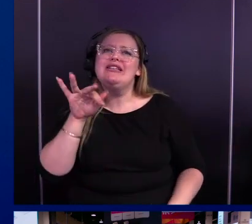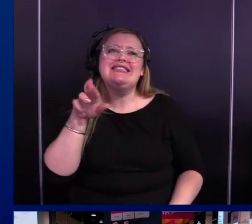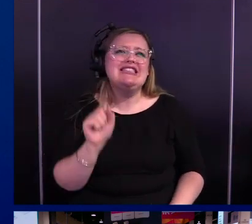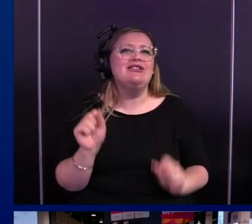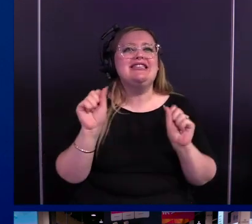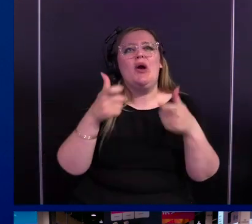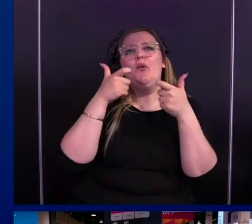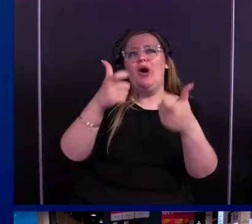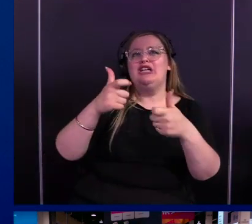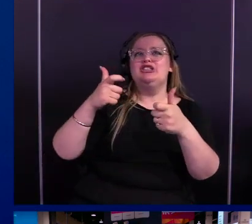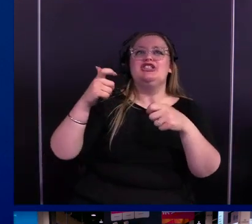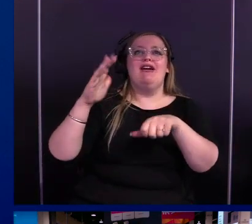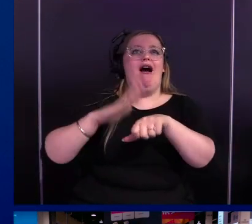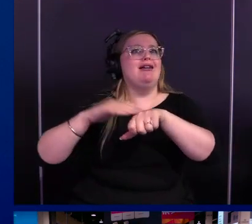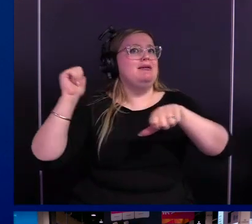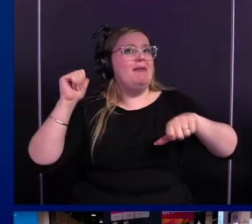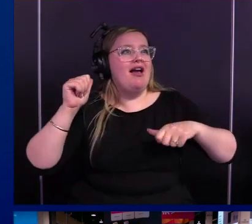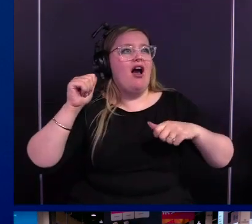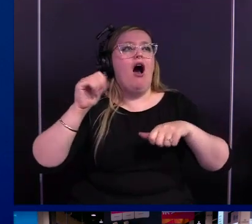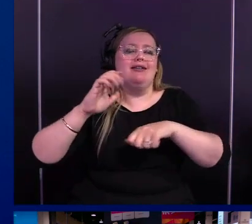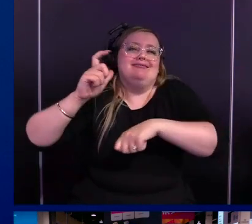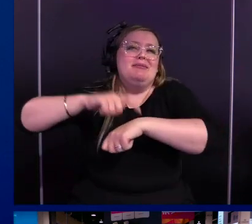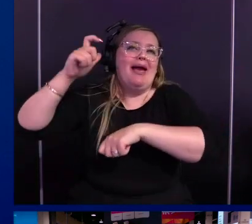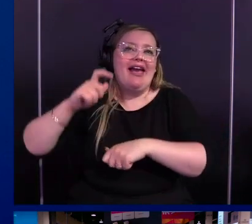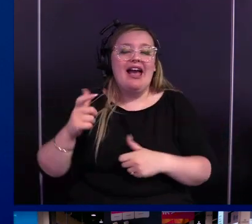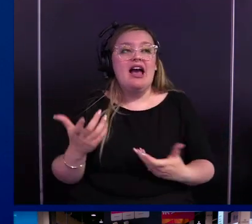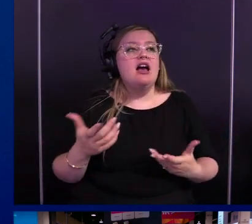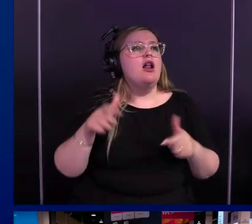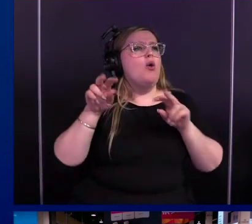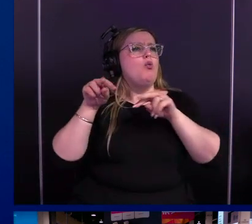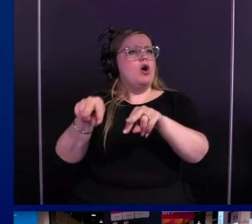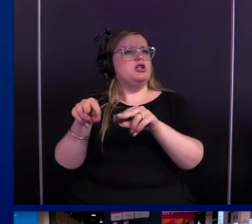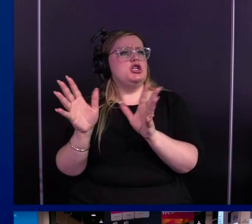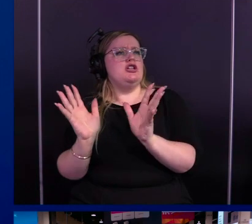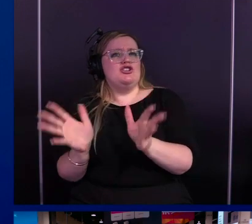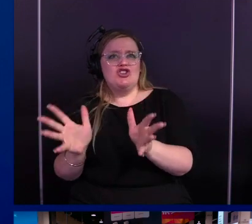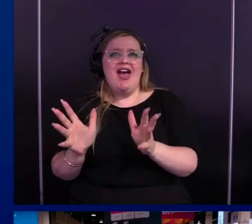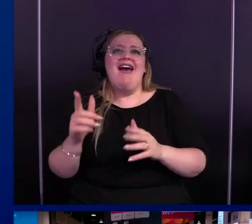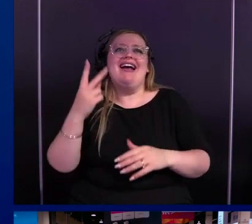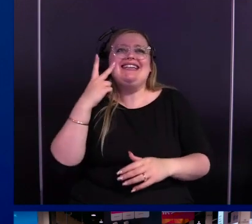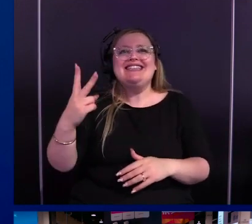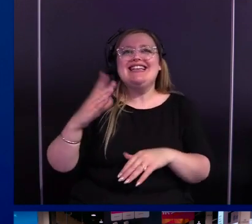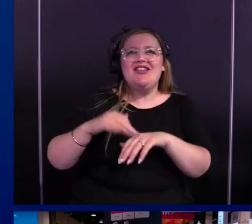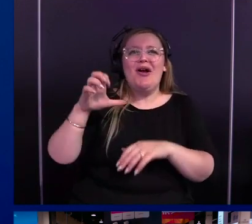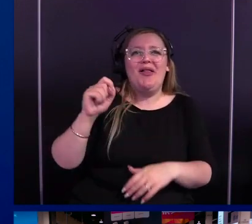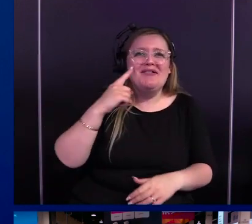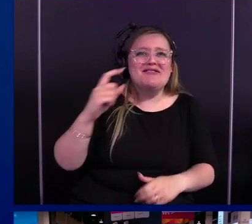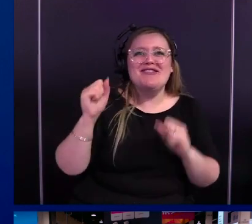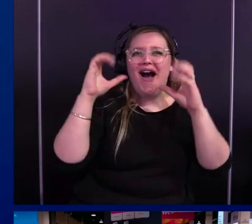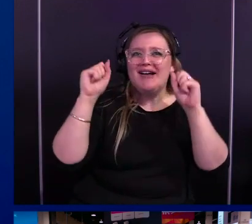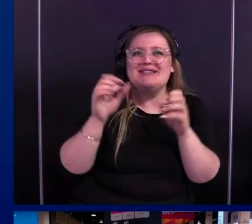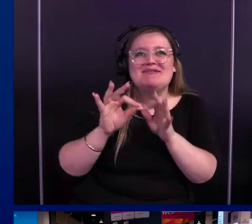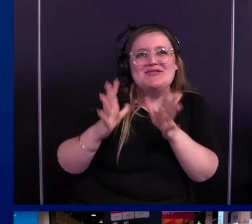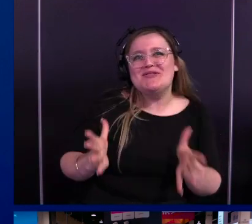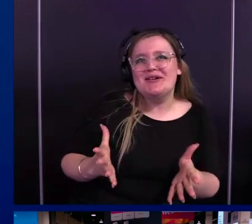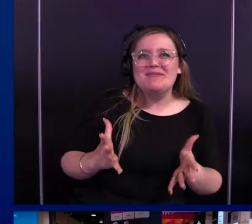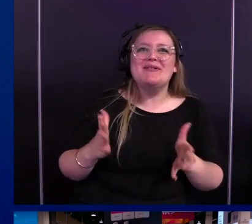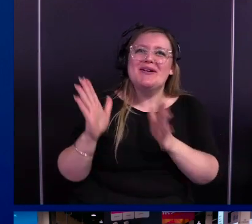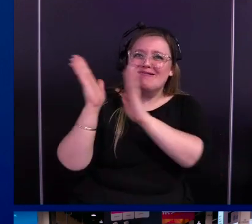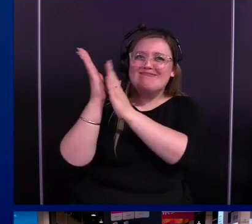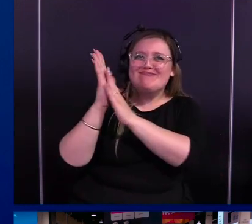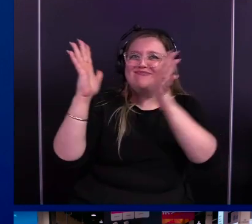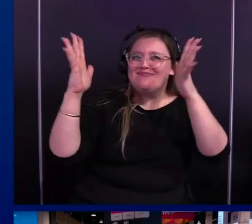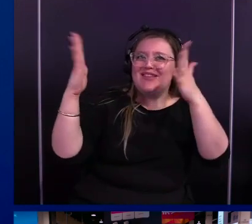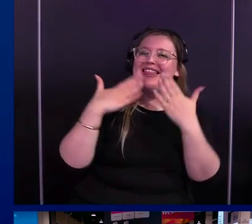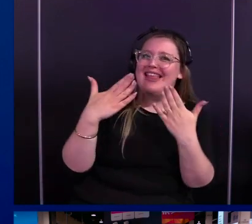screen right here. By the way, I'm watching the chat, and I see the call out for the awesome interpreter over here. Great job. Yes. Thank